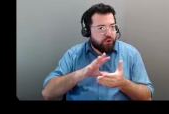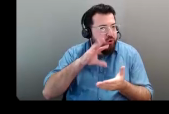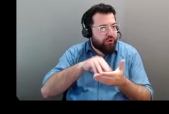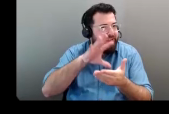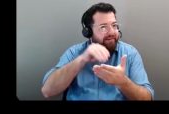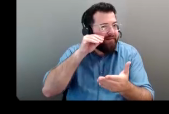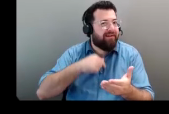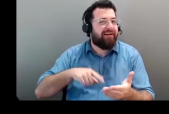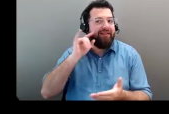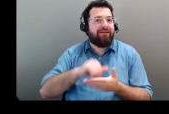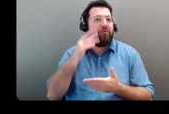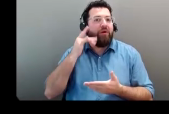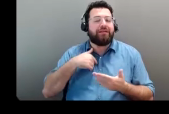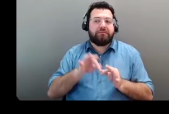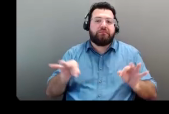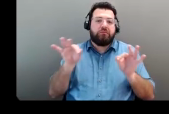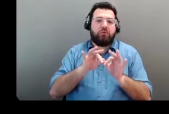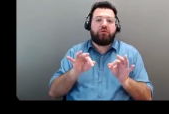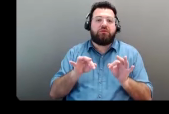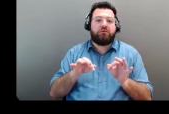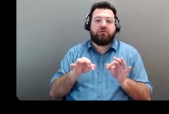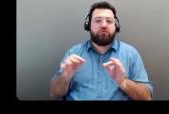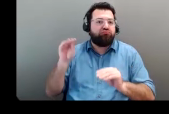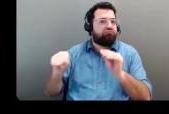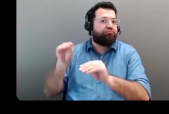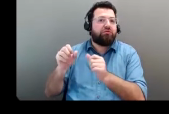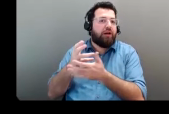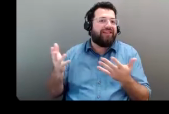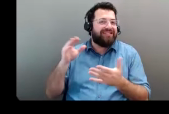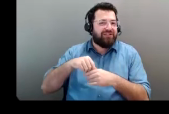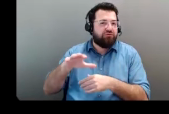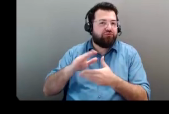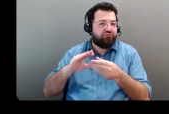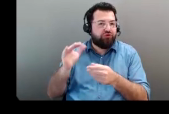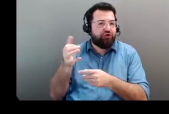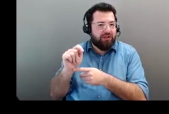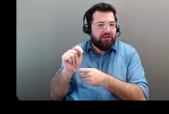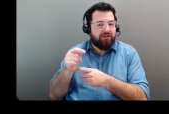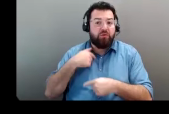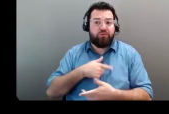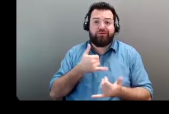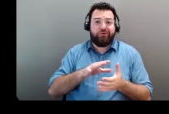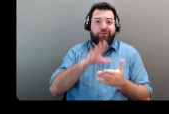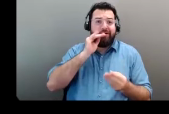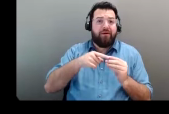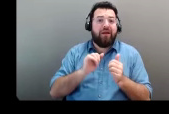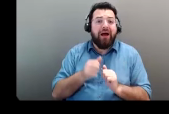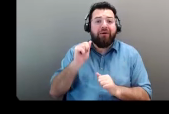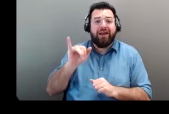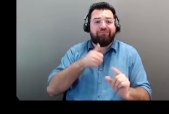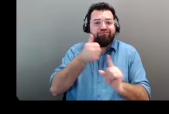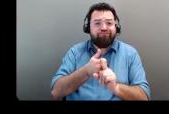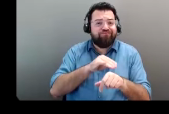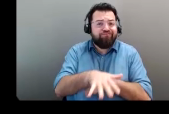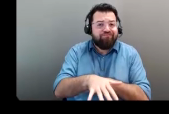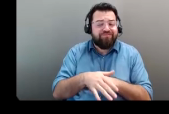like it's good to like add a lot of things in your chat. Like we're still learning about the effects of AI. Like I didn't like Mhm. when I started this, I all